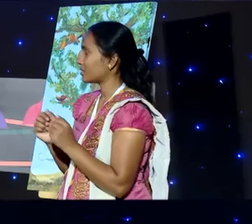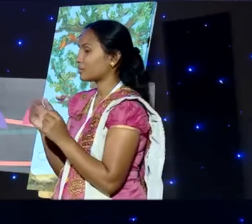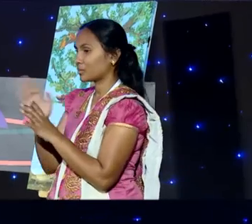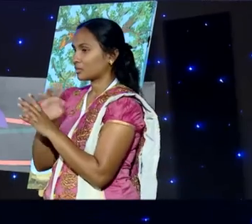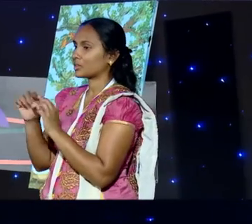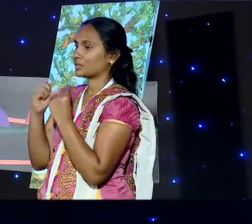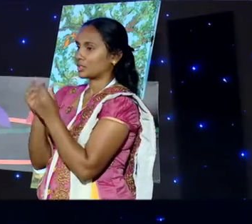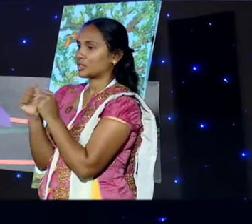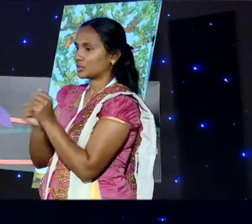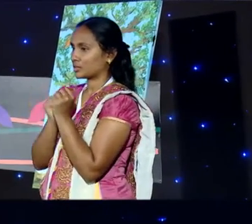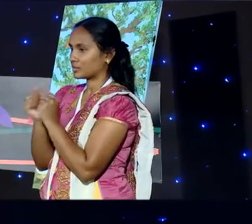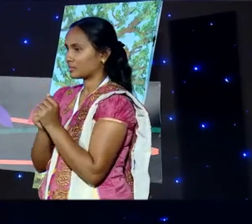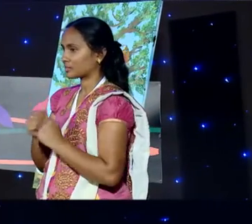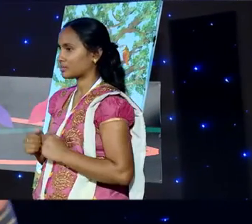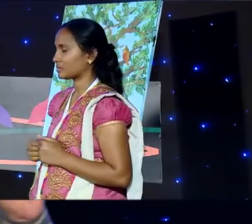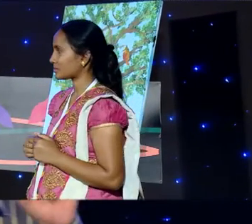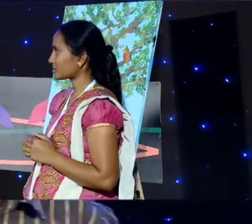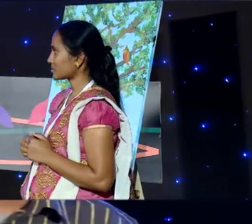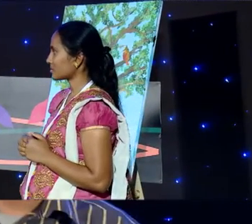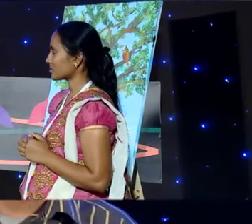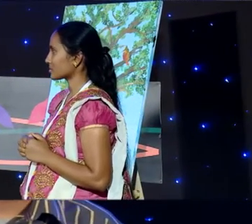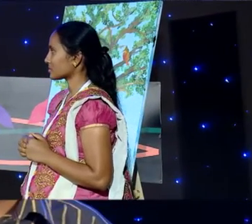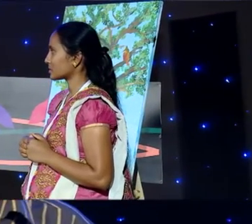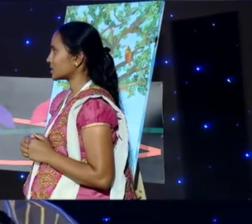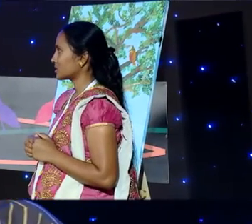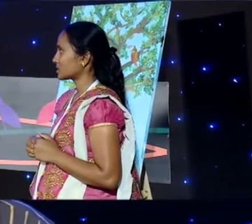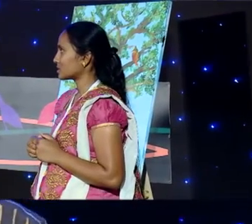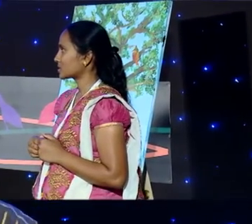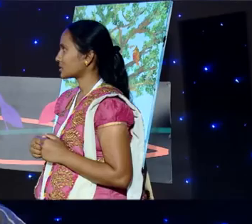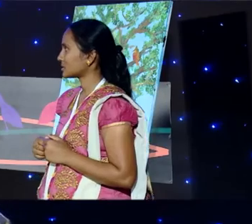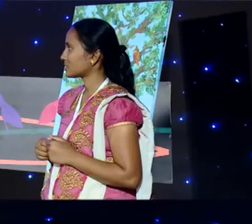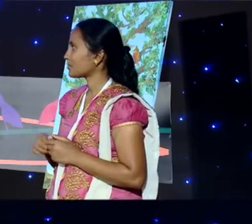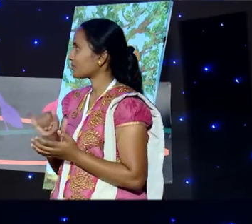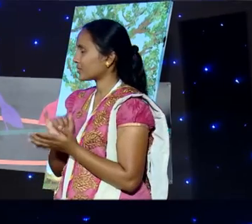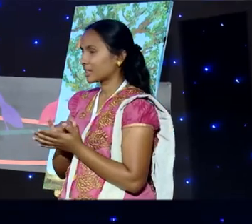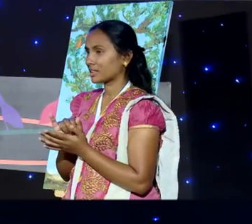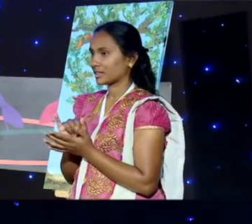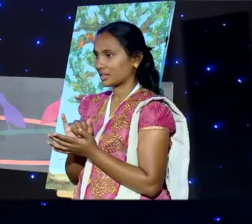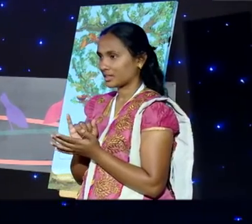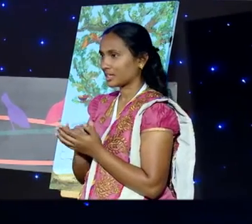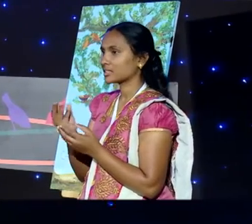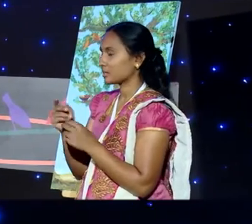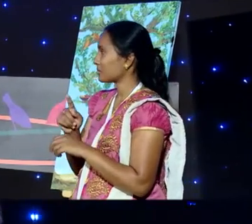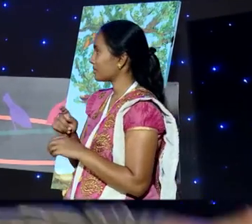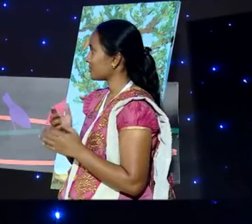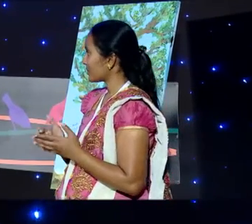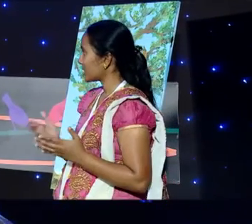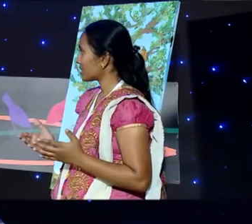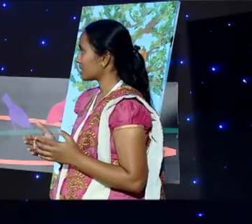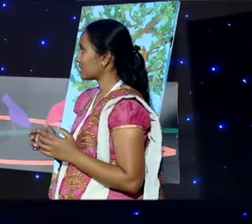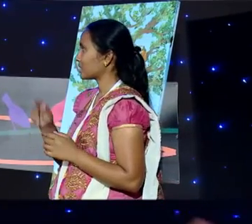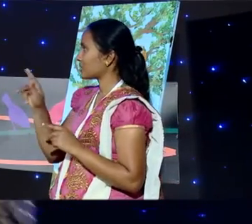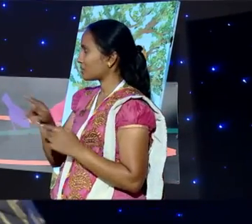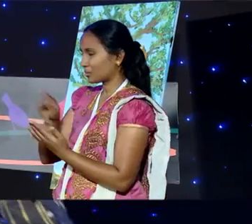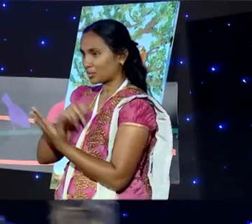In a span of 2 years, Raghu gave away more than 900 plants. And that's something that no CSR program could